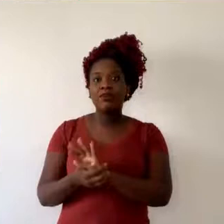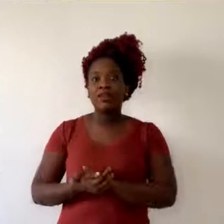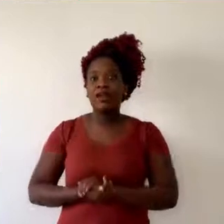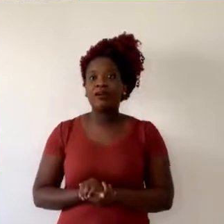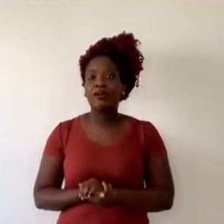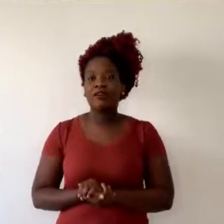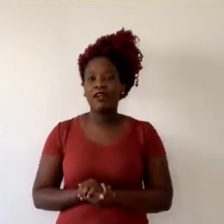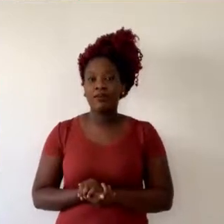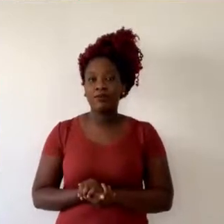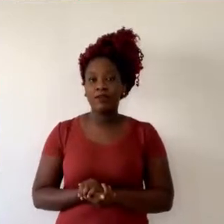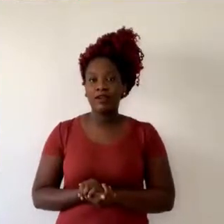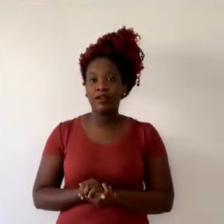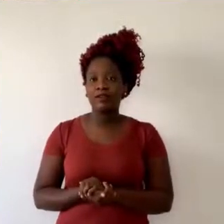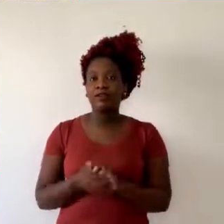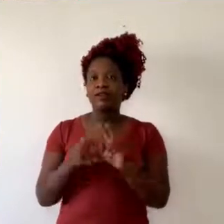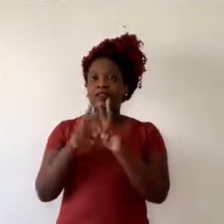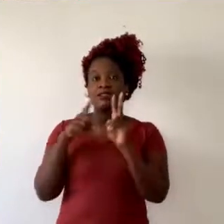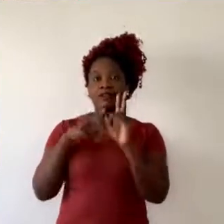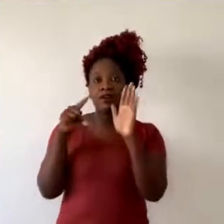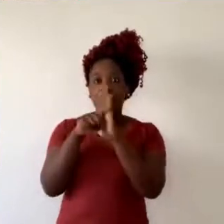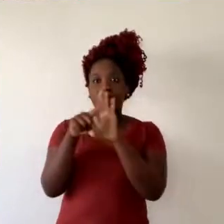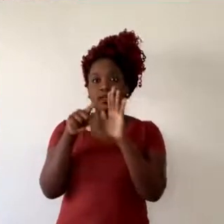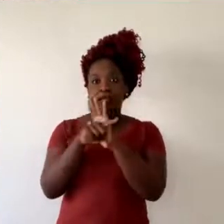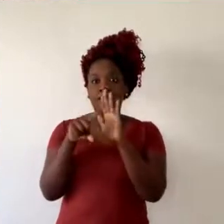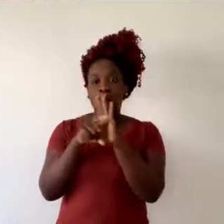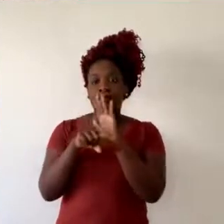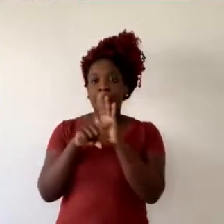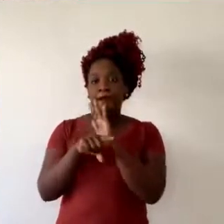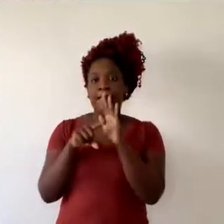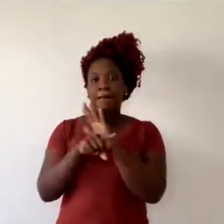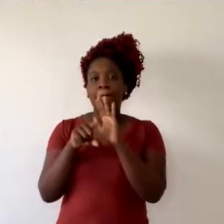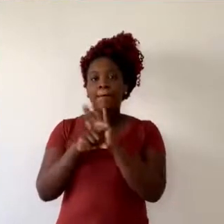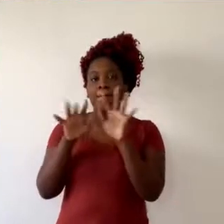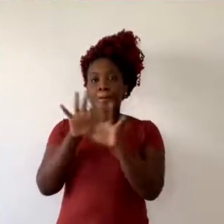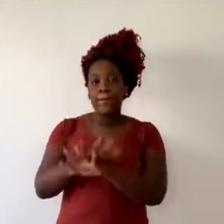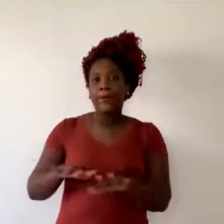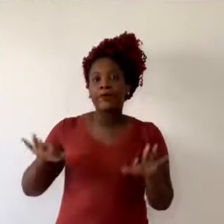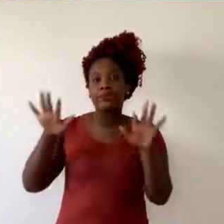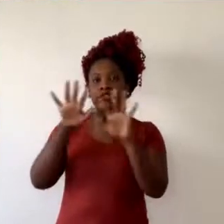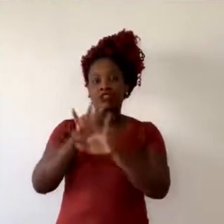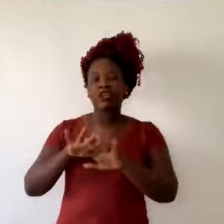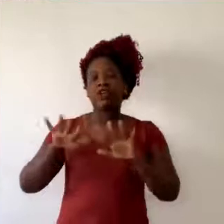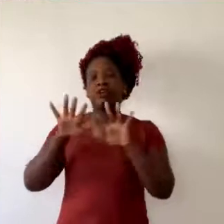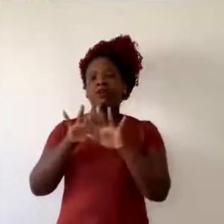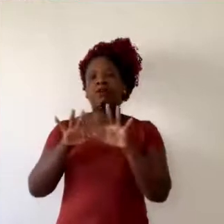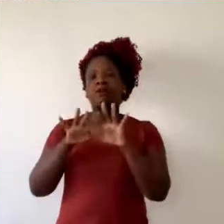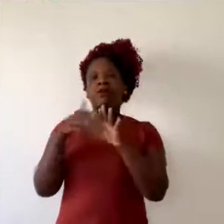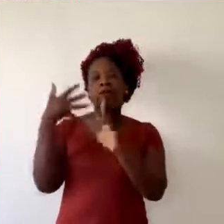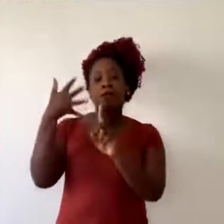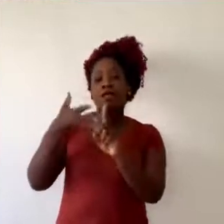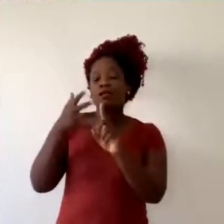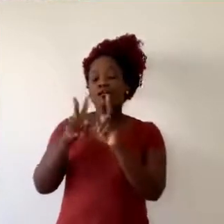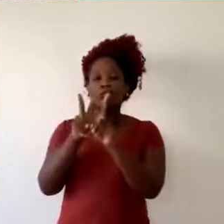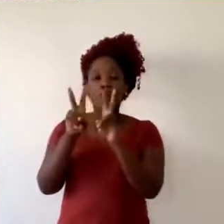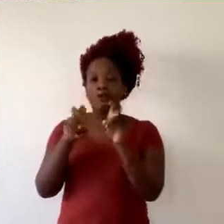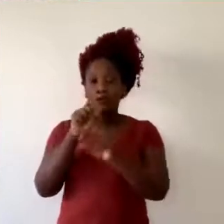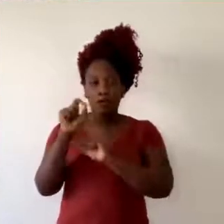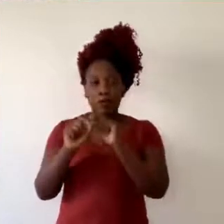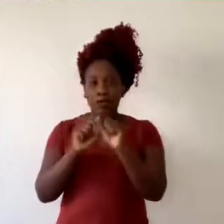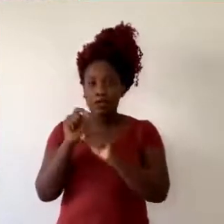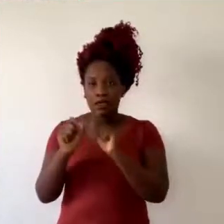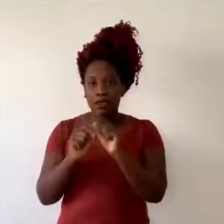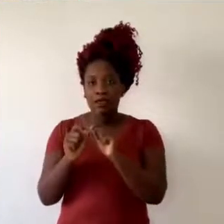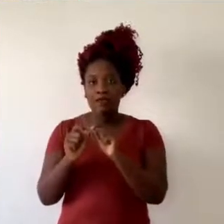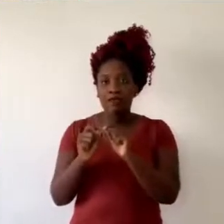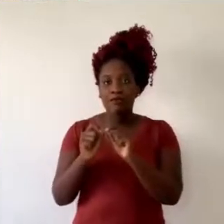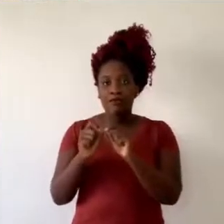before introducing our lecturers. I'm going to have some broad general questions about gender violence and